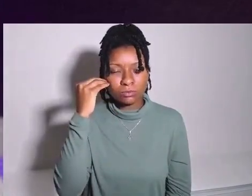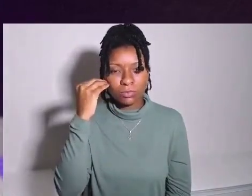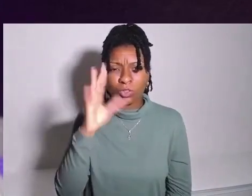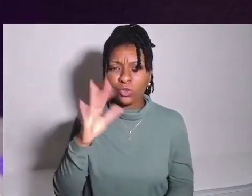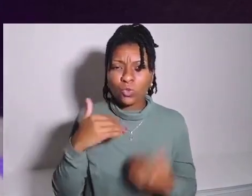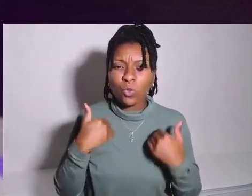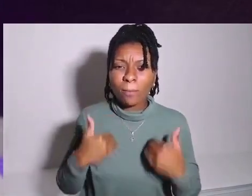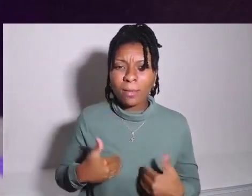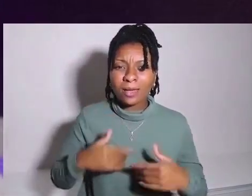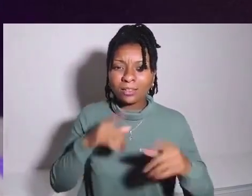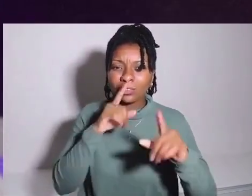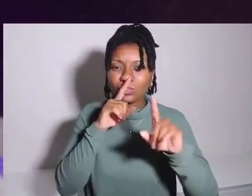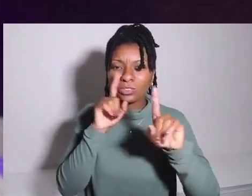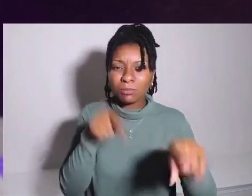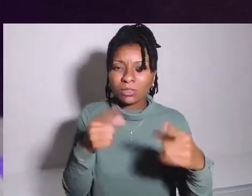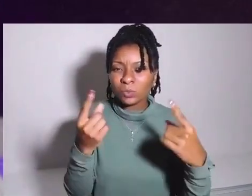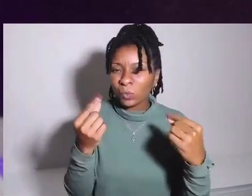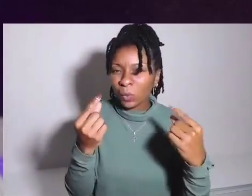In our work together,